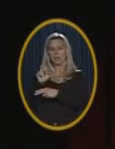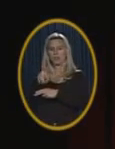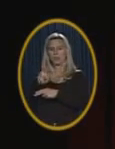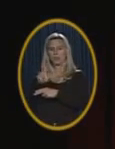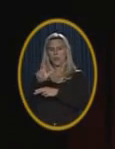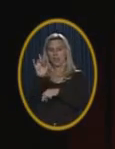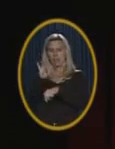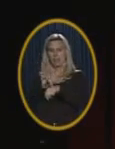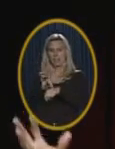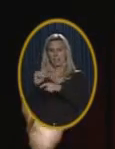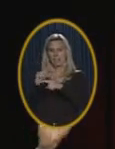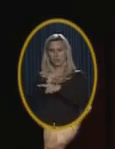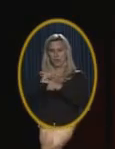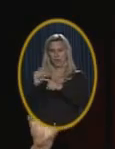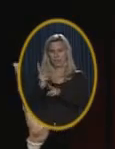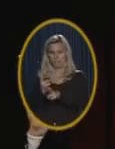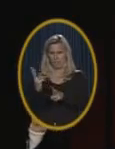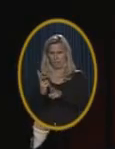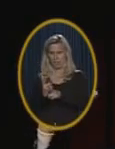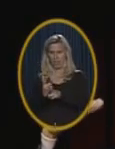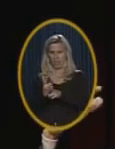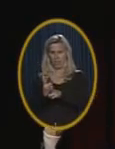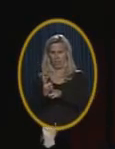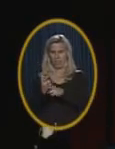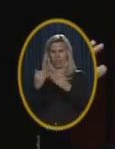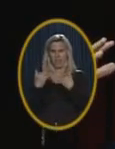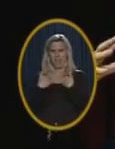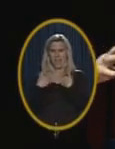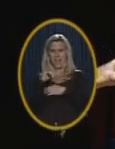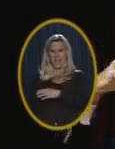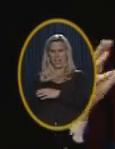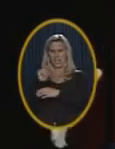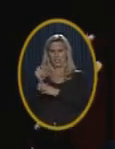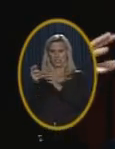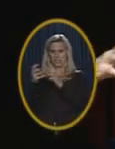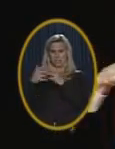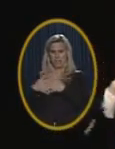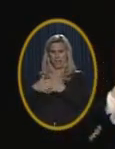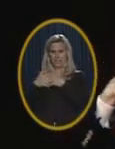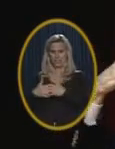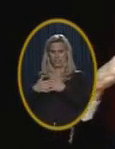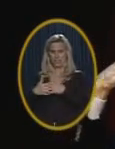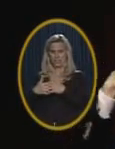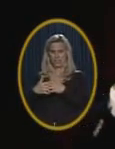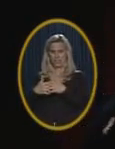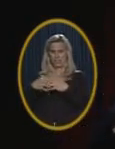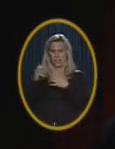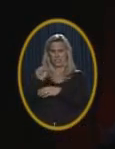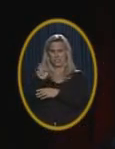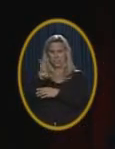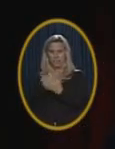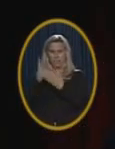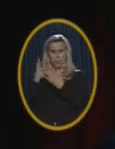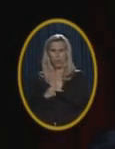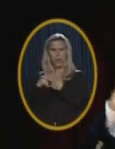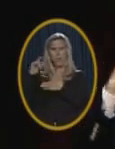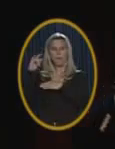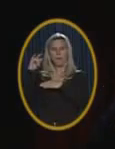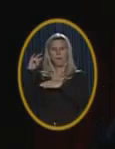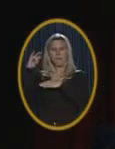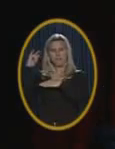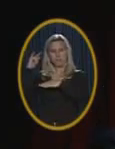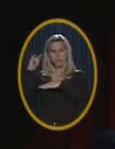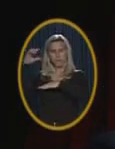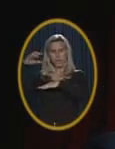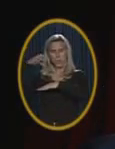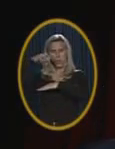Vehicle. And it'd come down, and you know, it had a jet engine in it. It would fly just, it had a software program in it that flew just like that. And you'd come